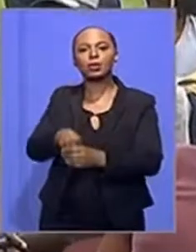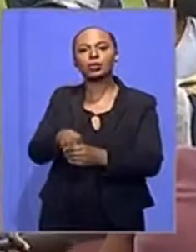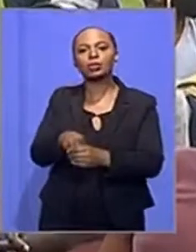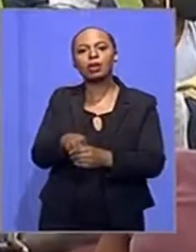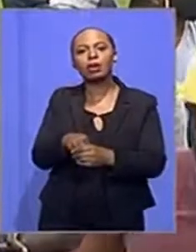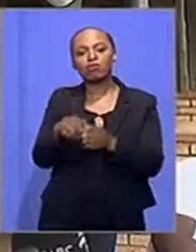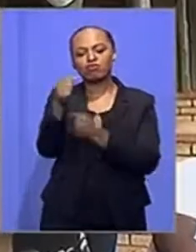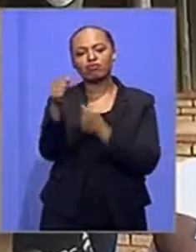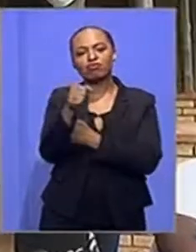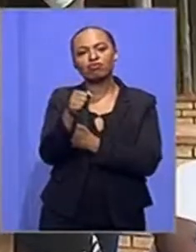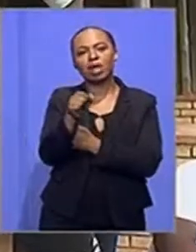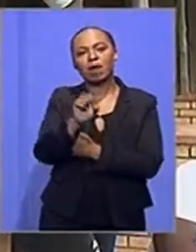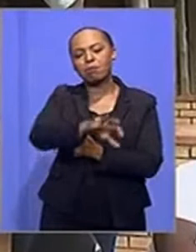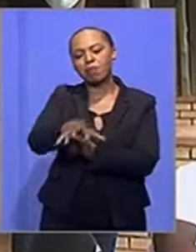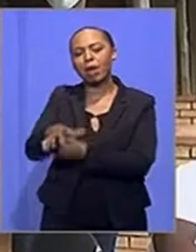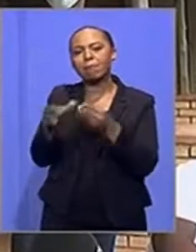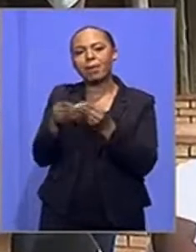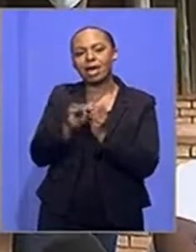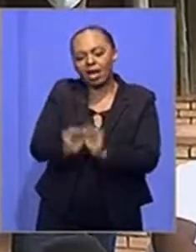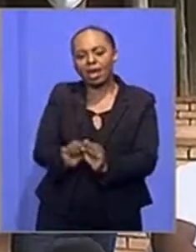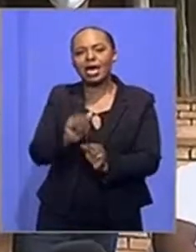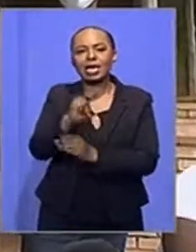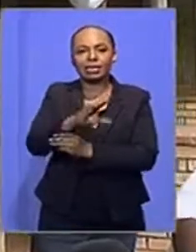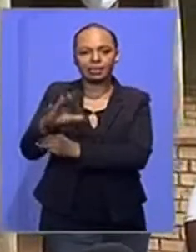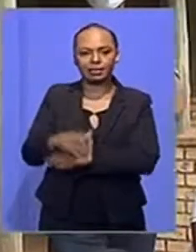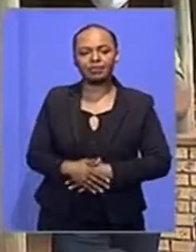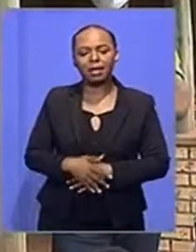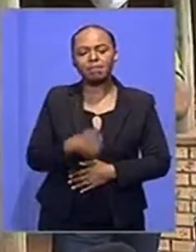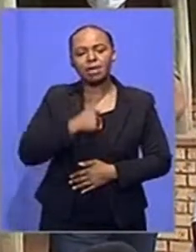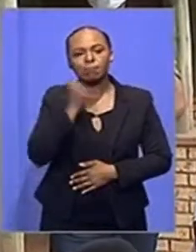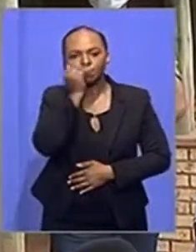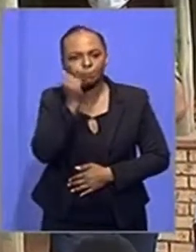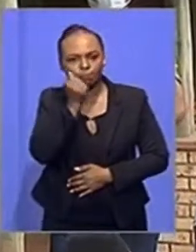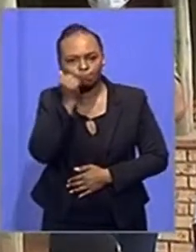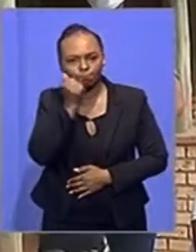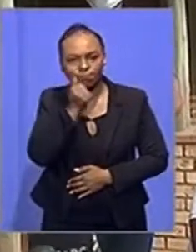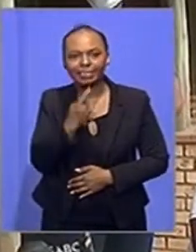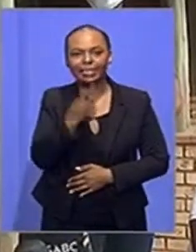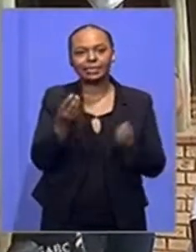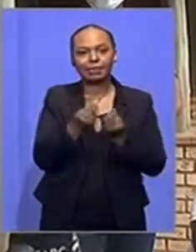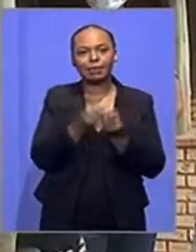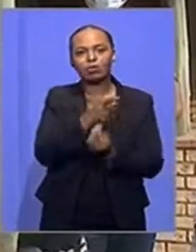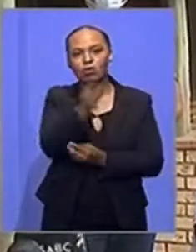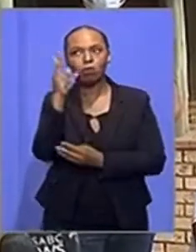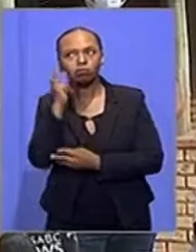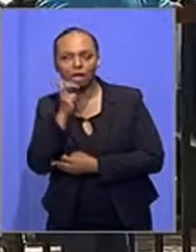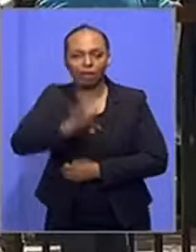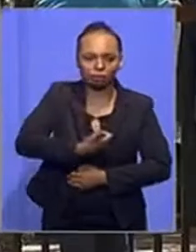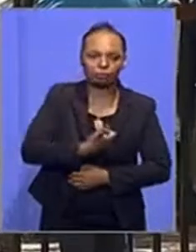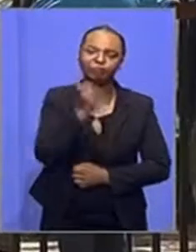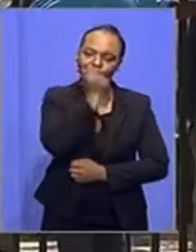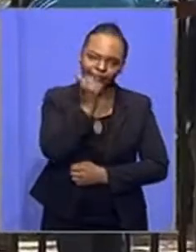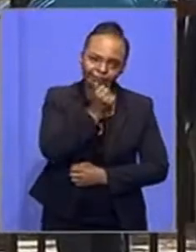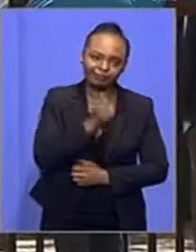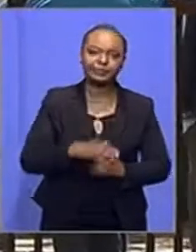National Congress. So my apologies for having said anything which elevates an individual more than a collective. Maloko